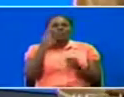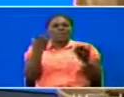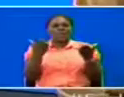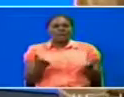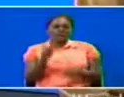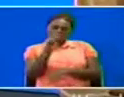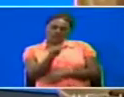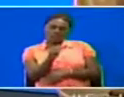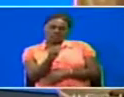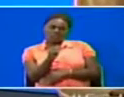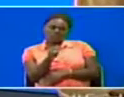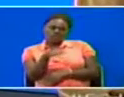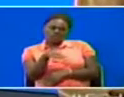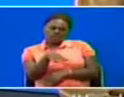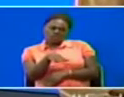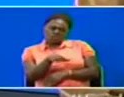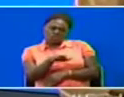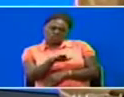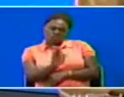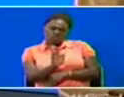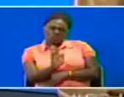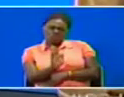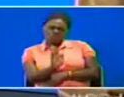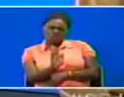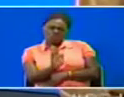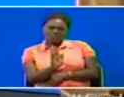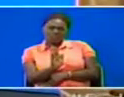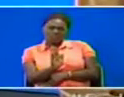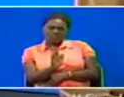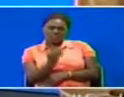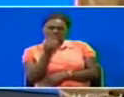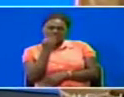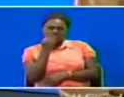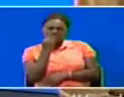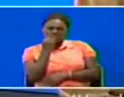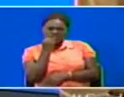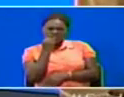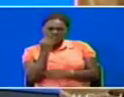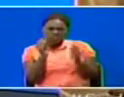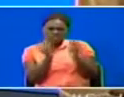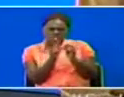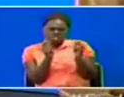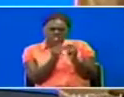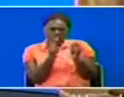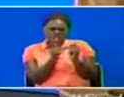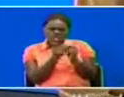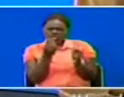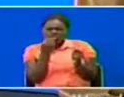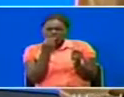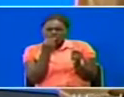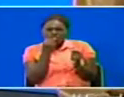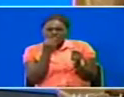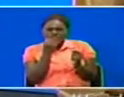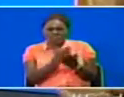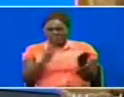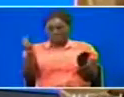you, would you eat insects for dinner? And I am not talking about the insects that are consumed in some parts